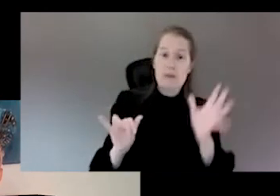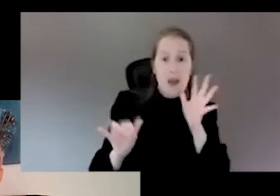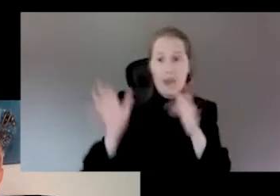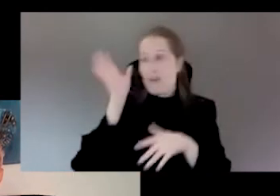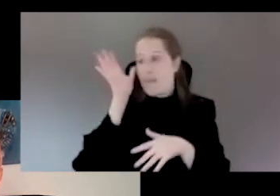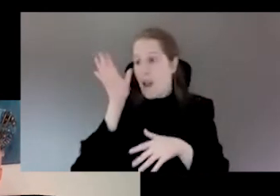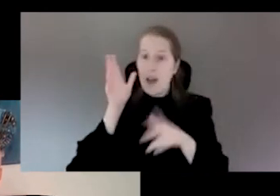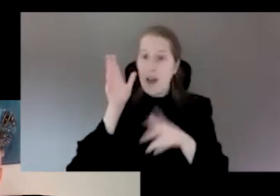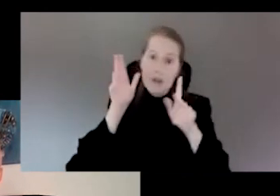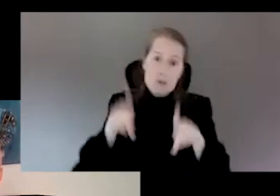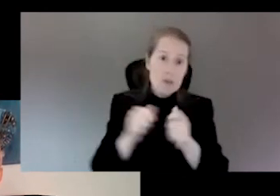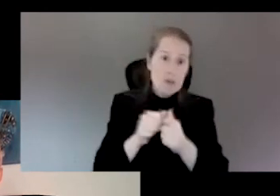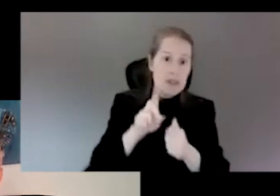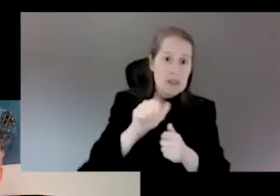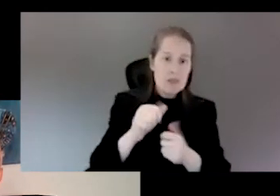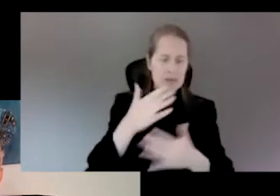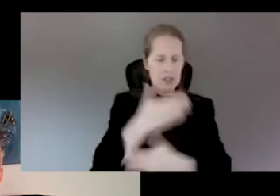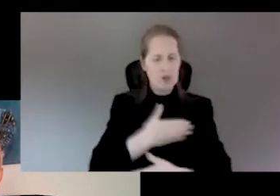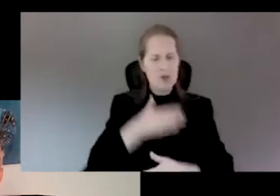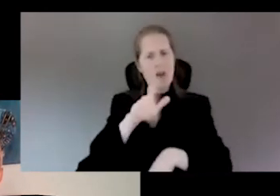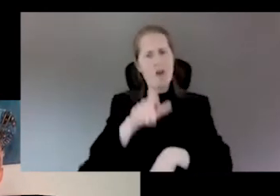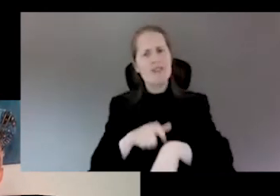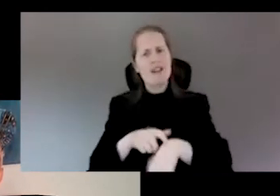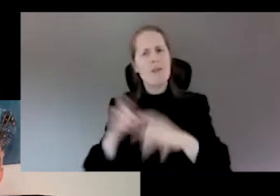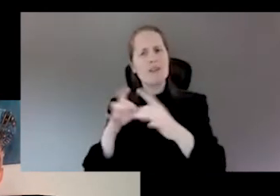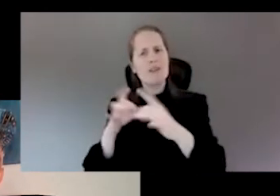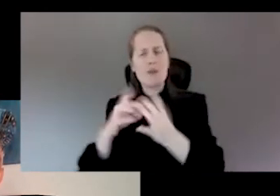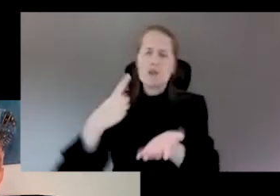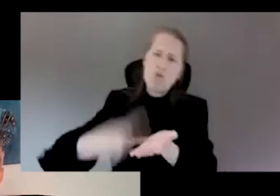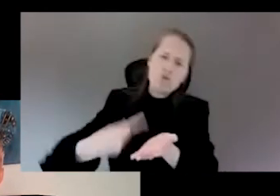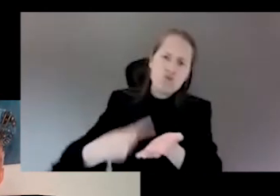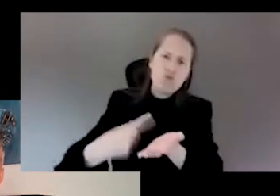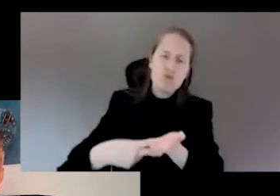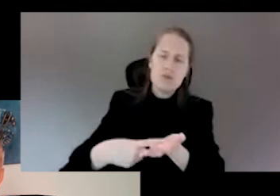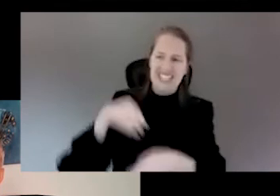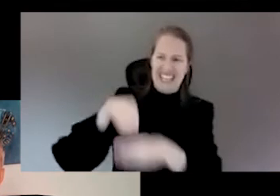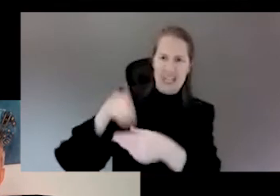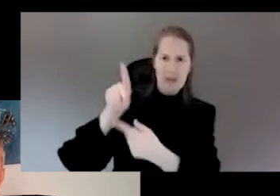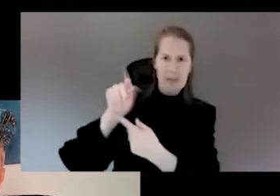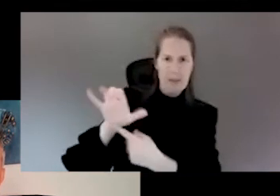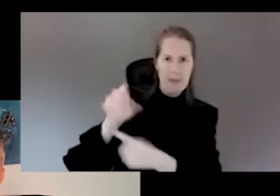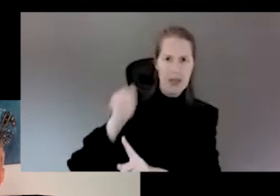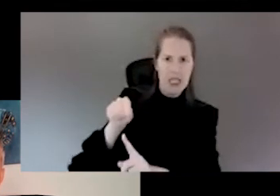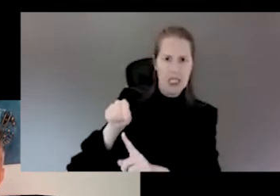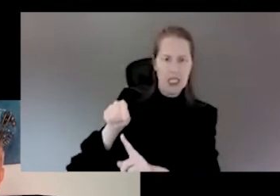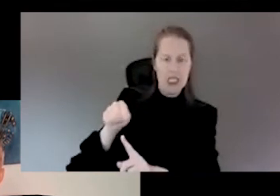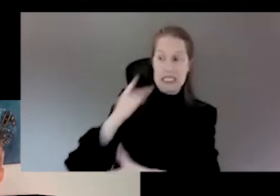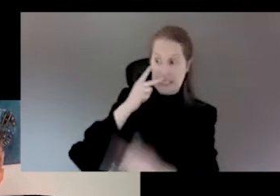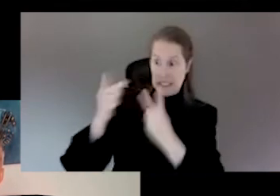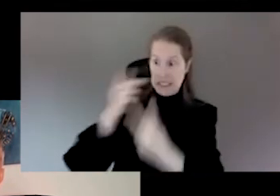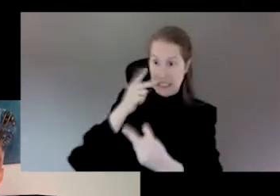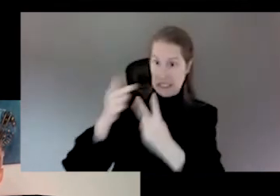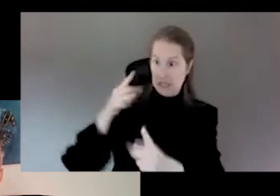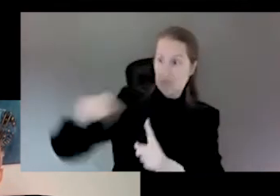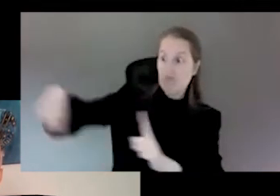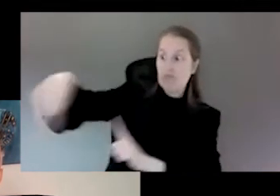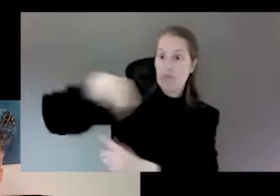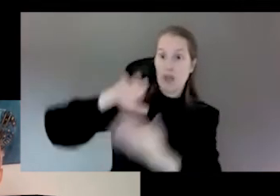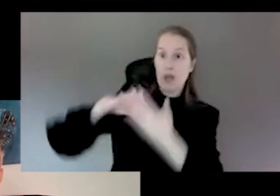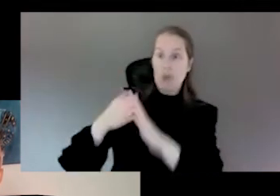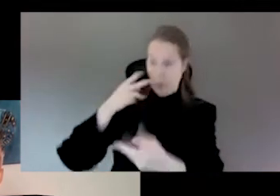and enjoy the time and get to the point, but be part of the community that they belong